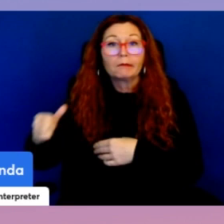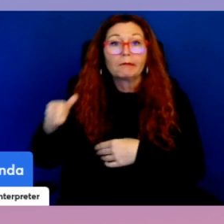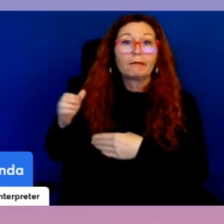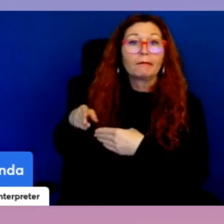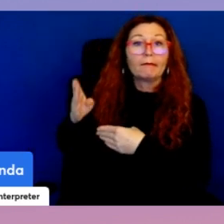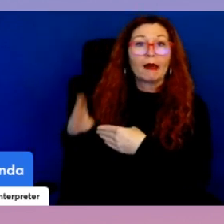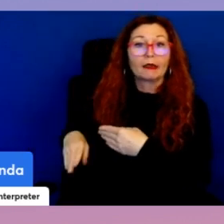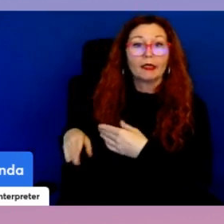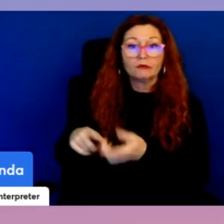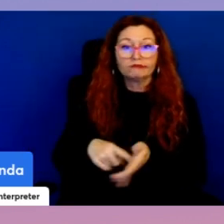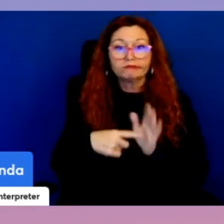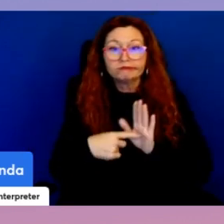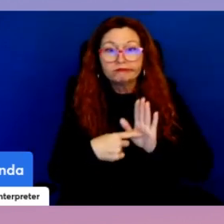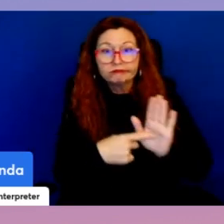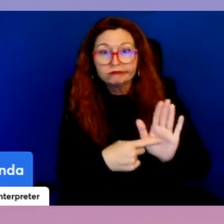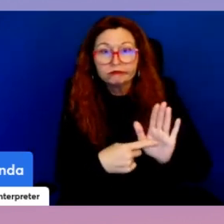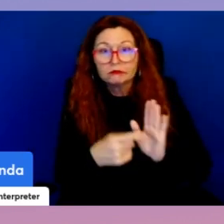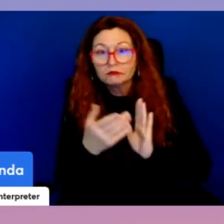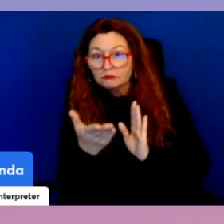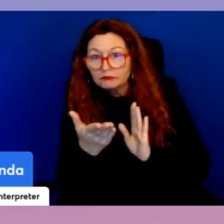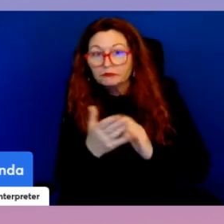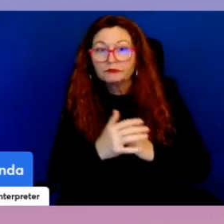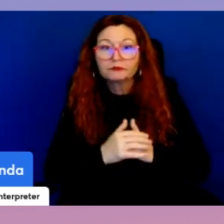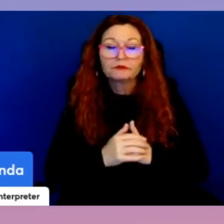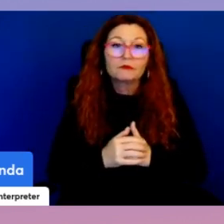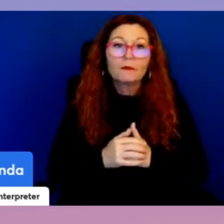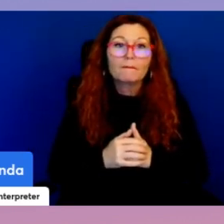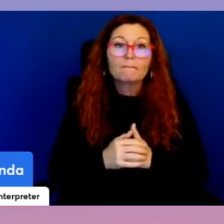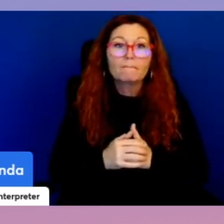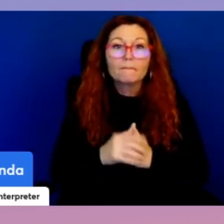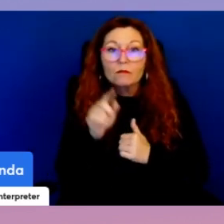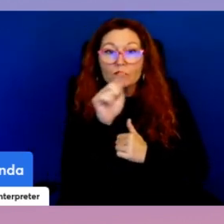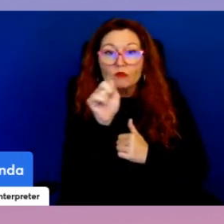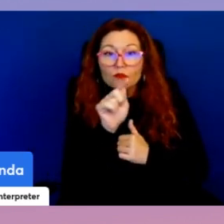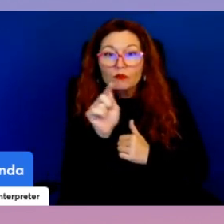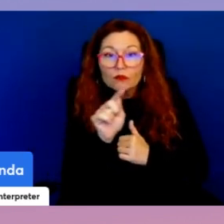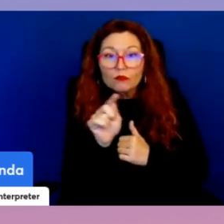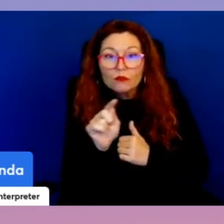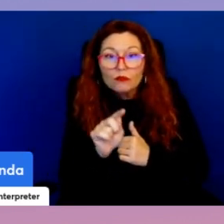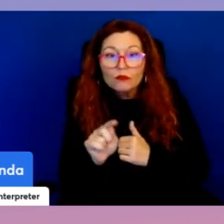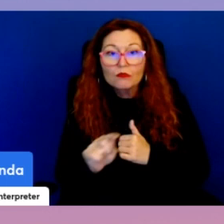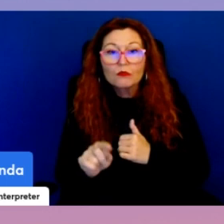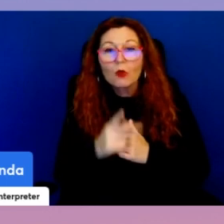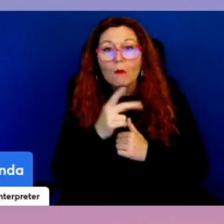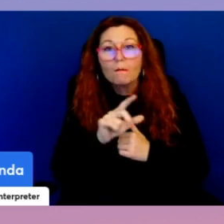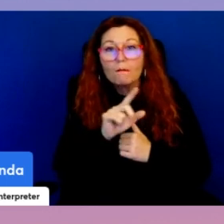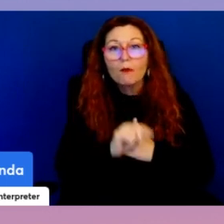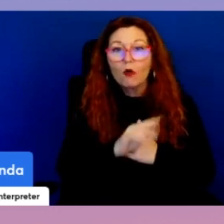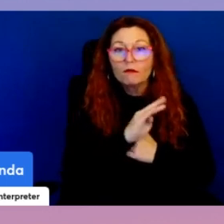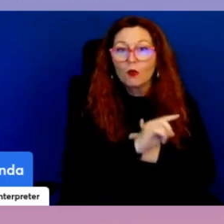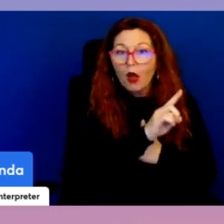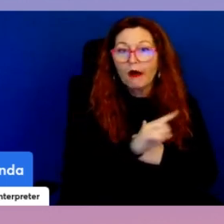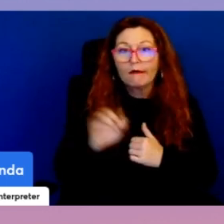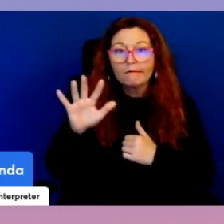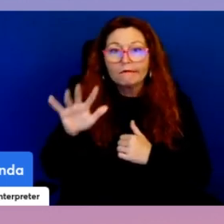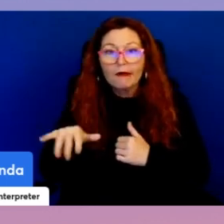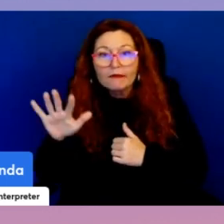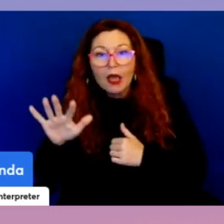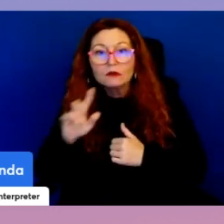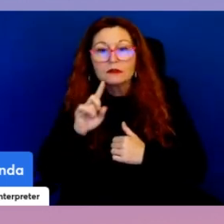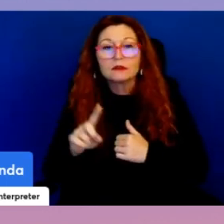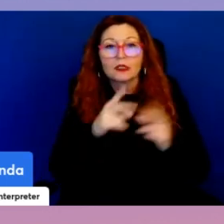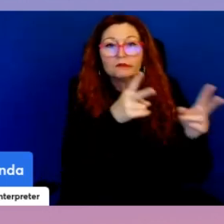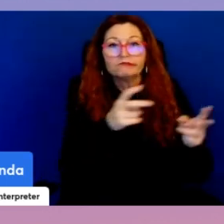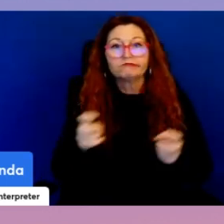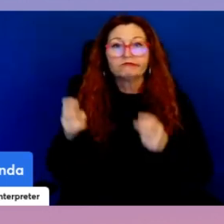end. So that's the front end on port 8001, the back end on port 5000. I can open these in a browser